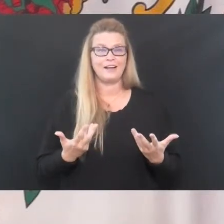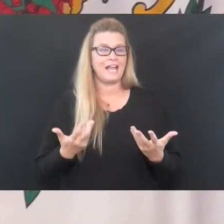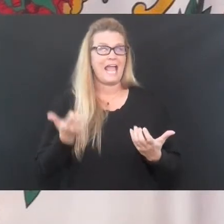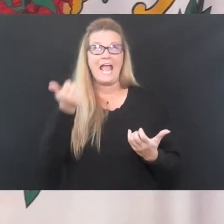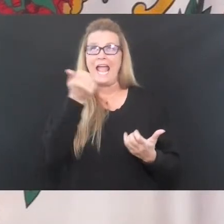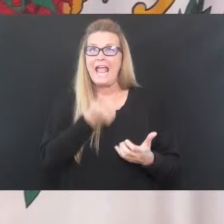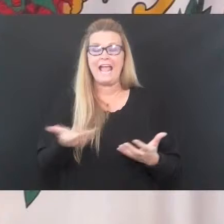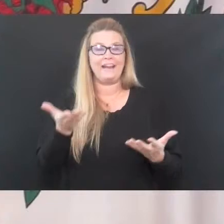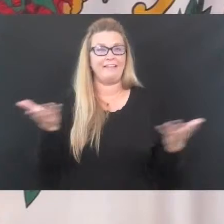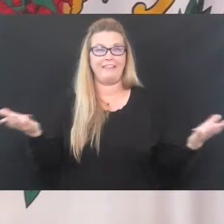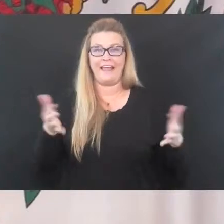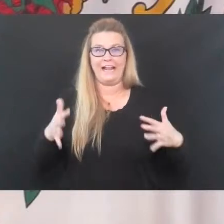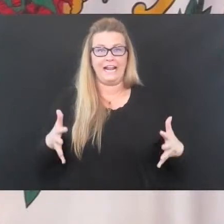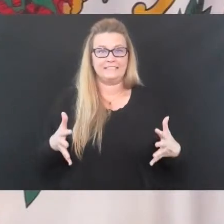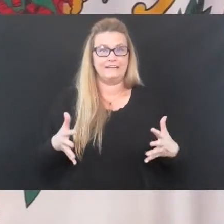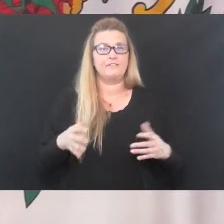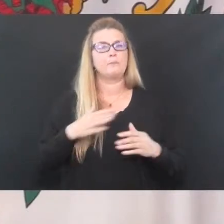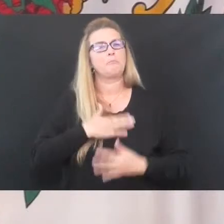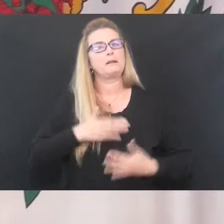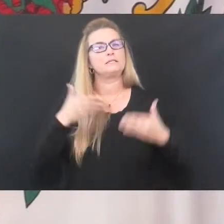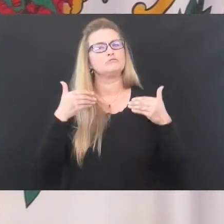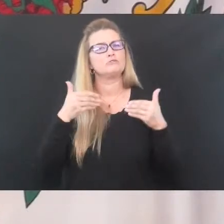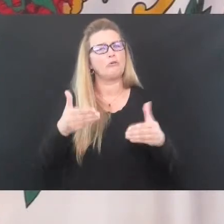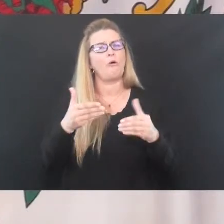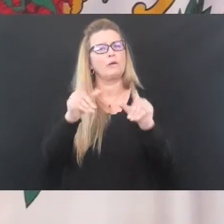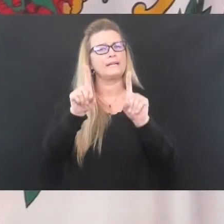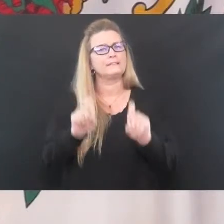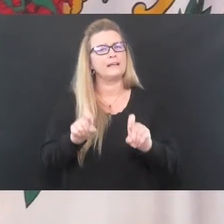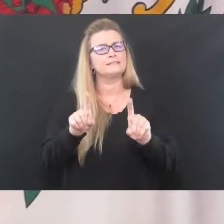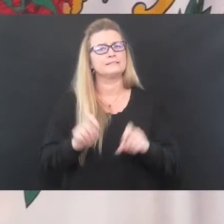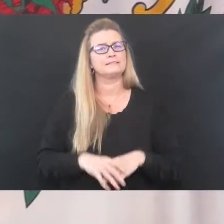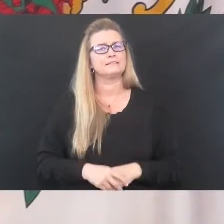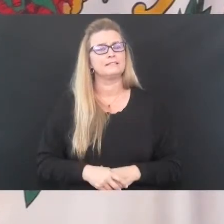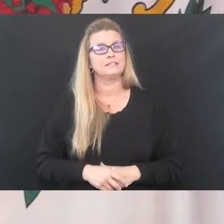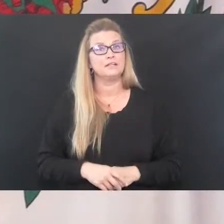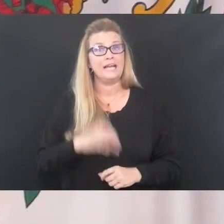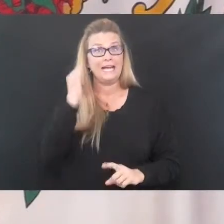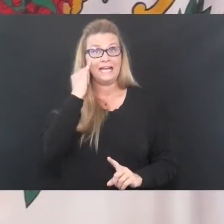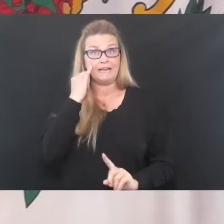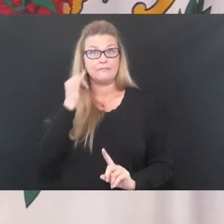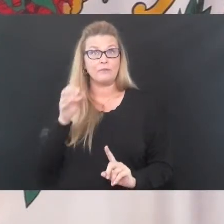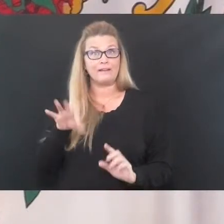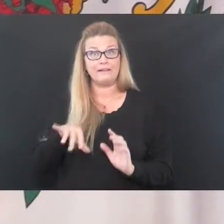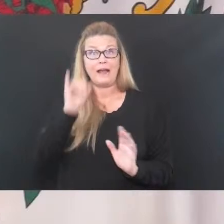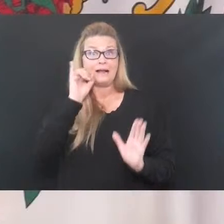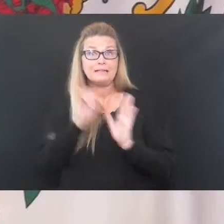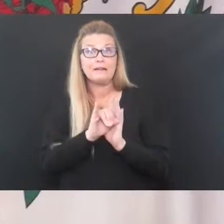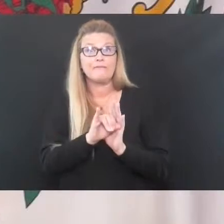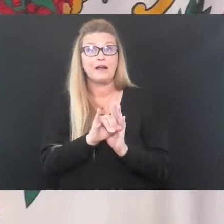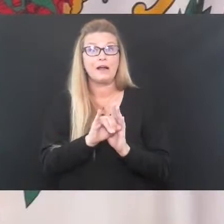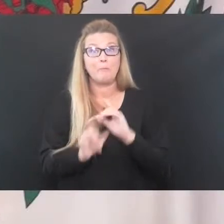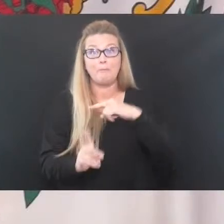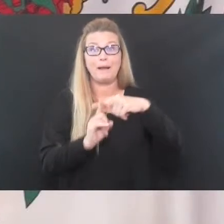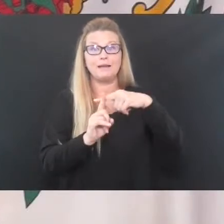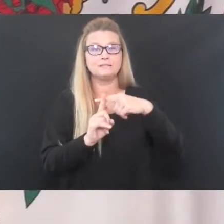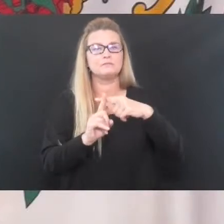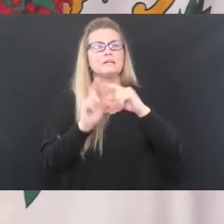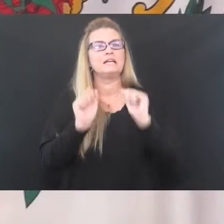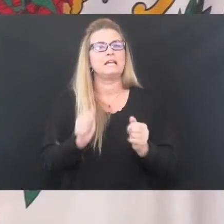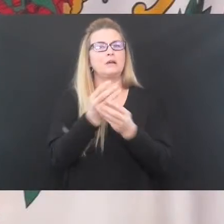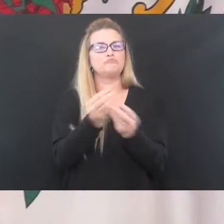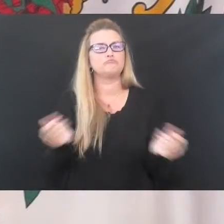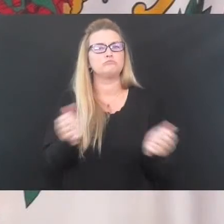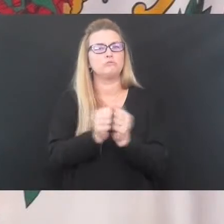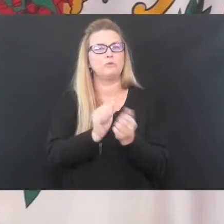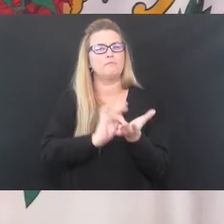level of anxiety, please just go get tested. If we can catch this early enough, these antibodies will shut it down. You saw that with